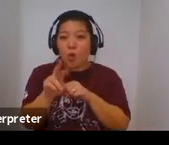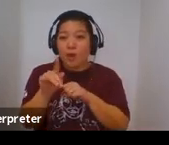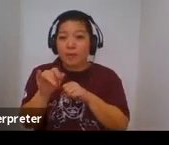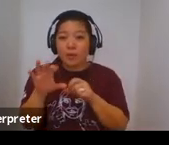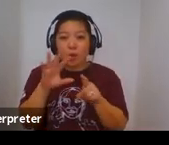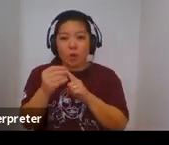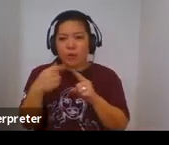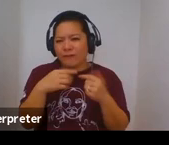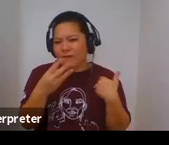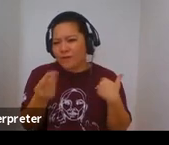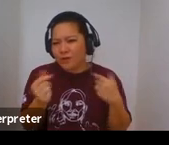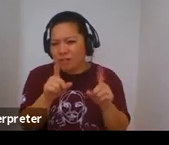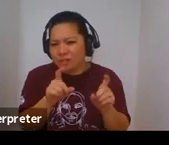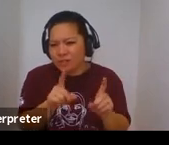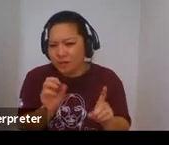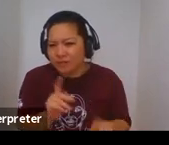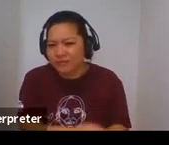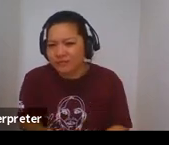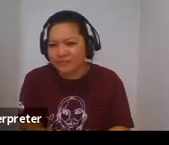just have a few questions.